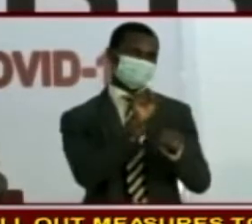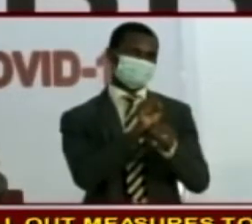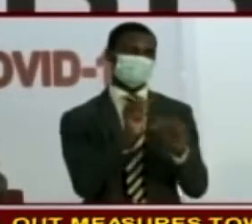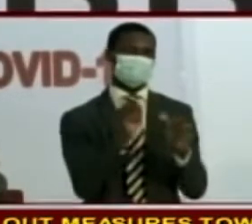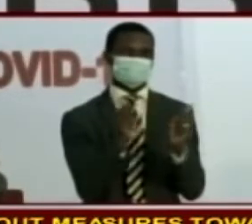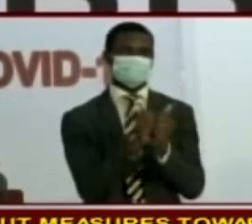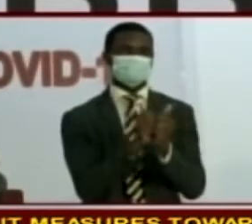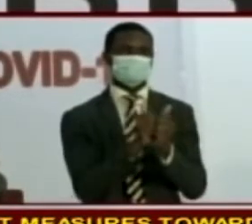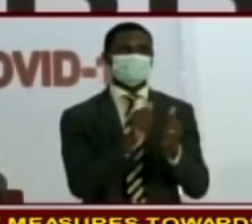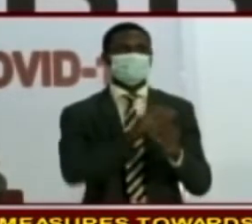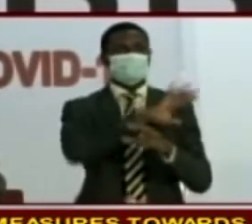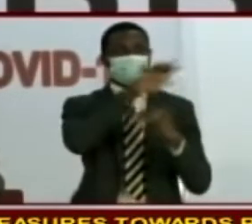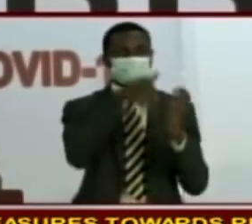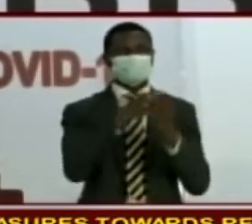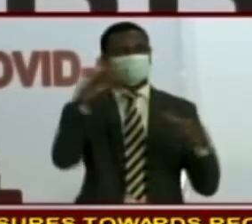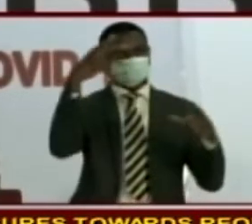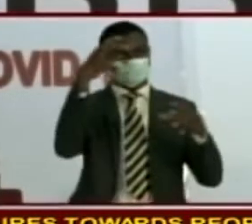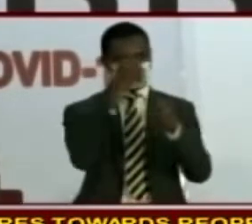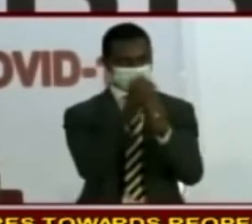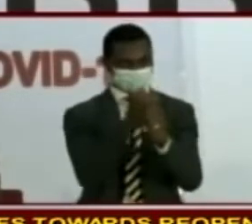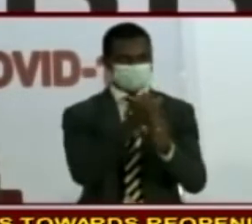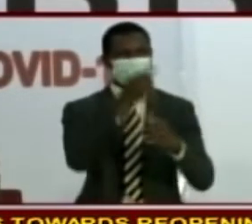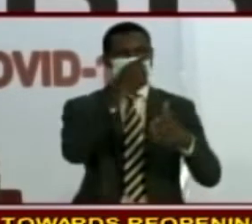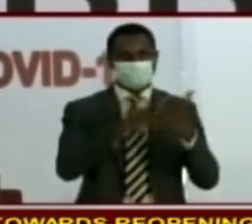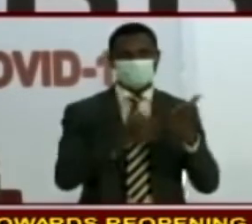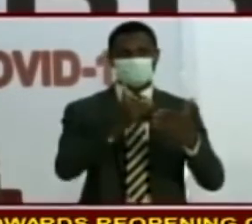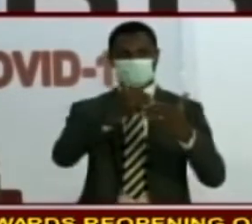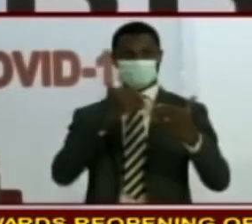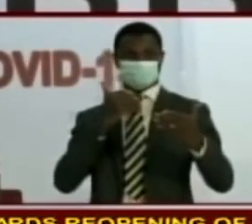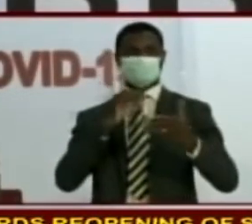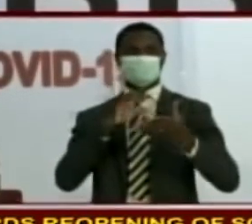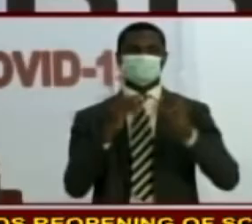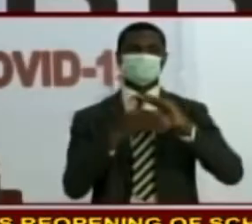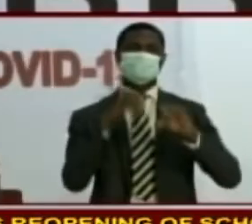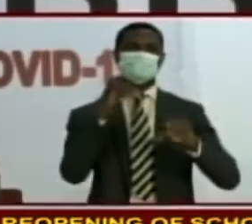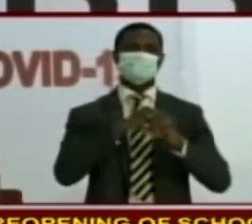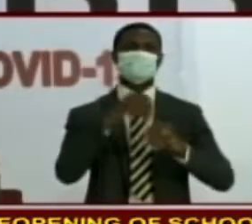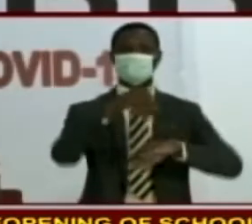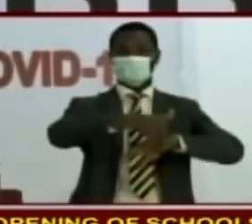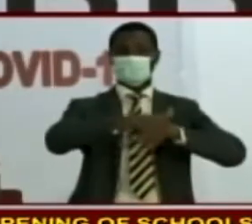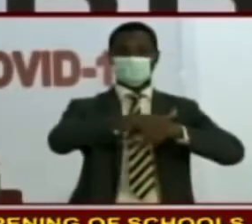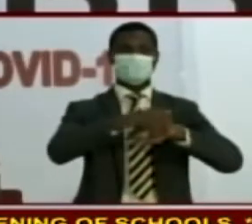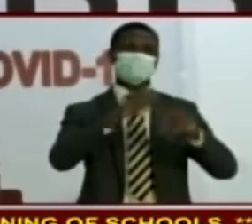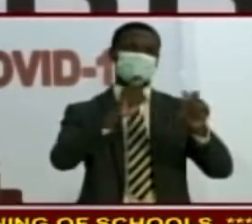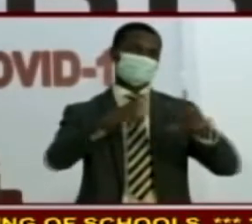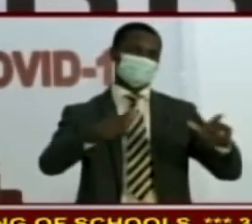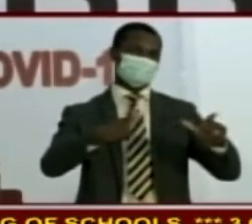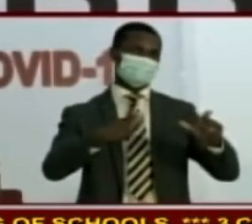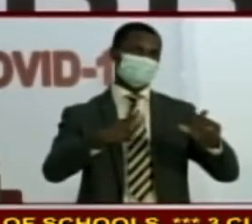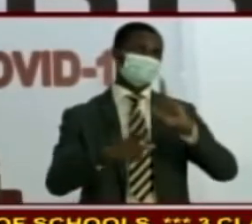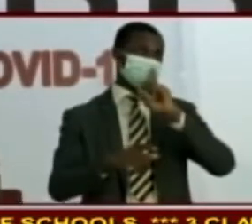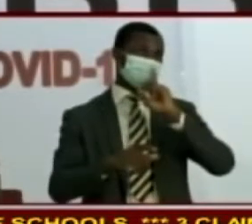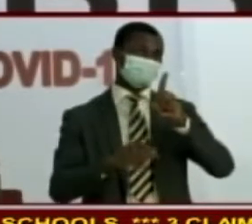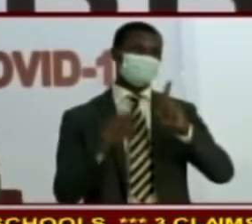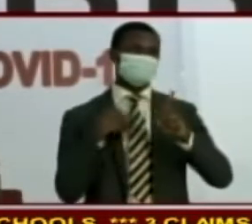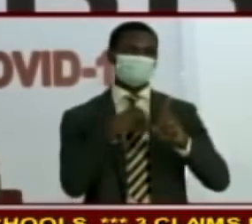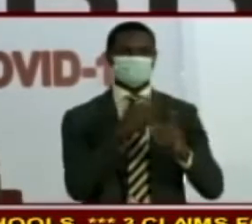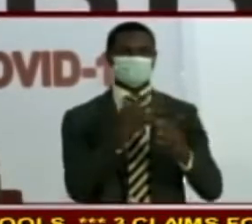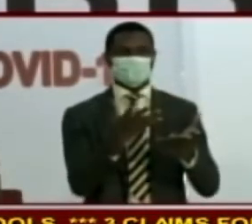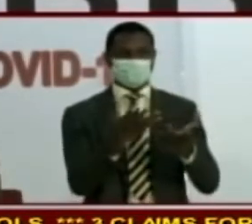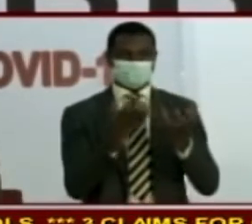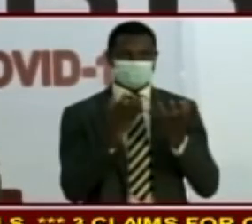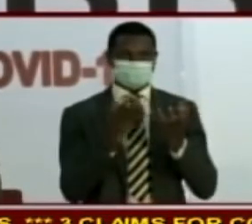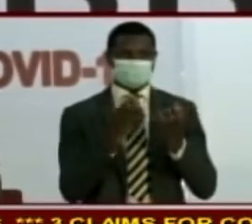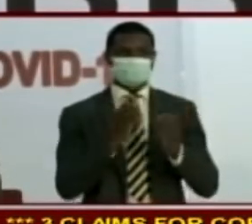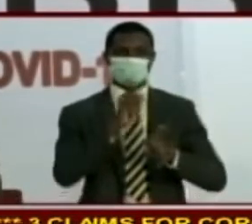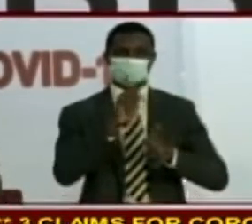ne waɗanda Majalisar Ɗinkin Duniya ta amince da su, kuma babban ƙungiyar lafiya ta duniya ta ba da shawaran